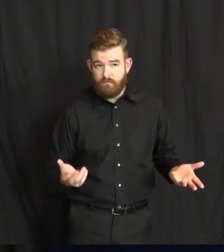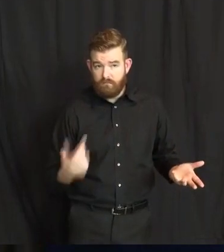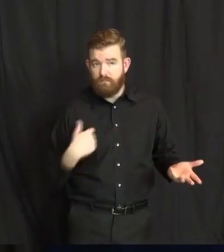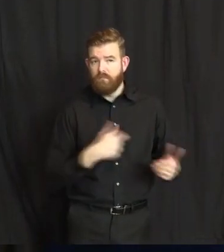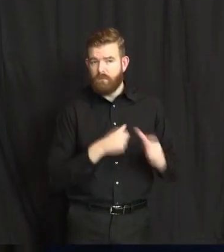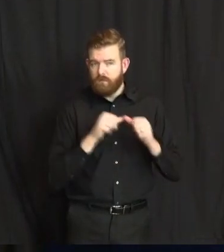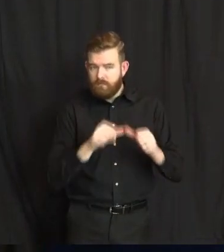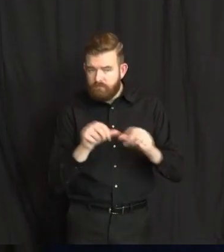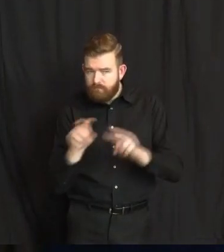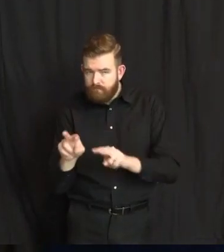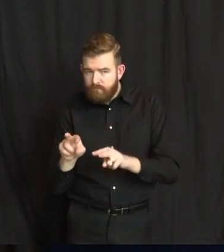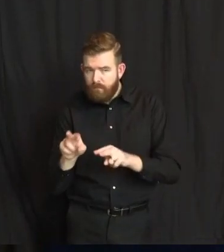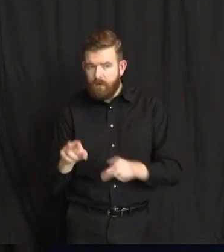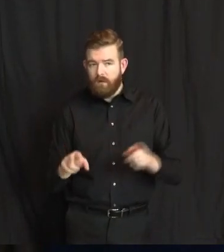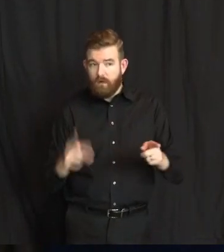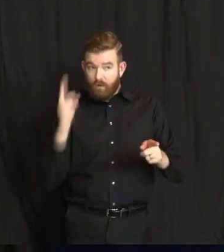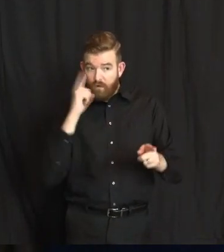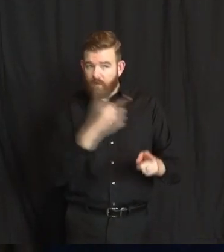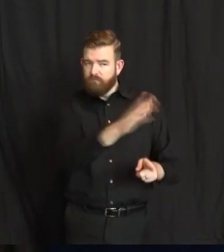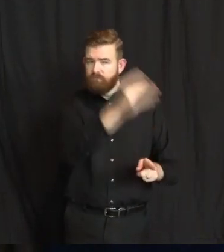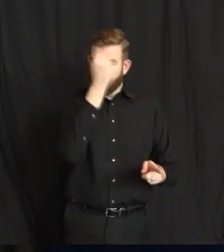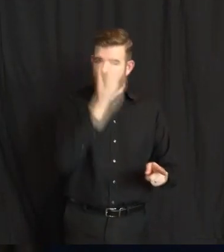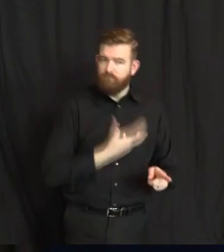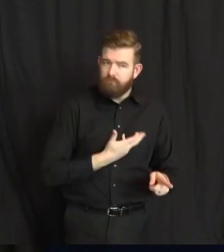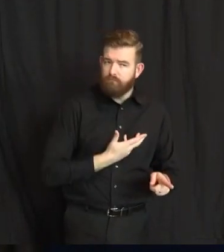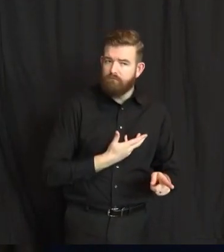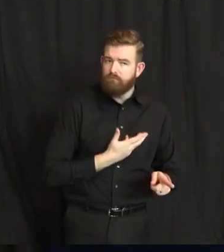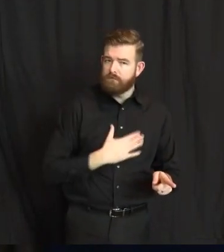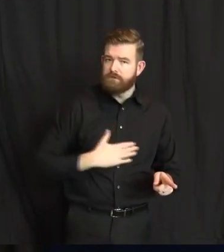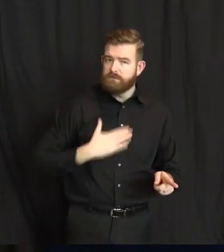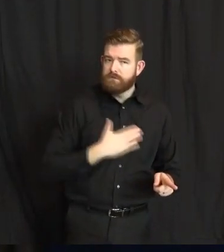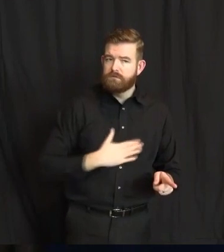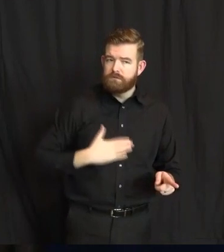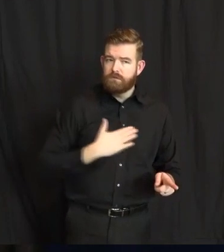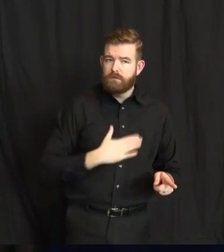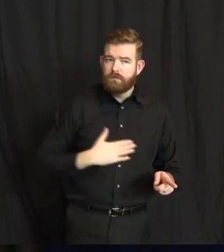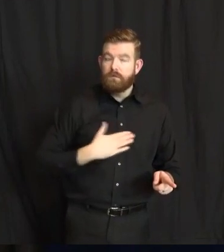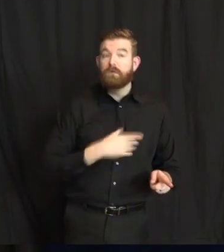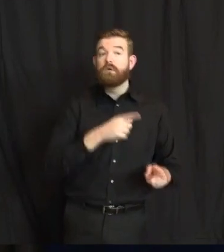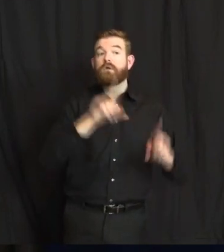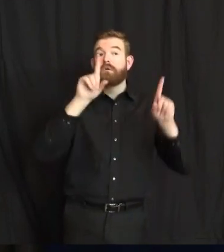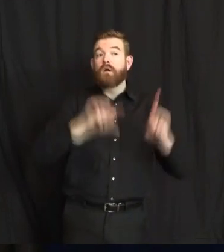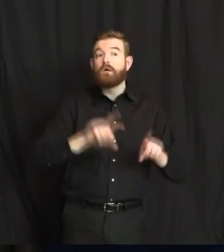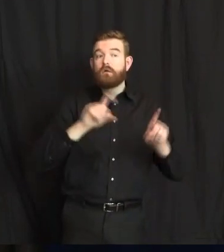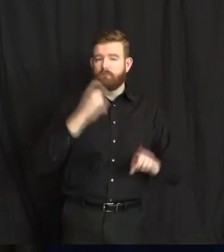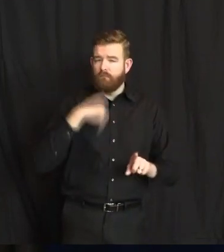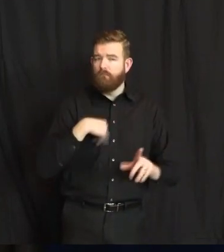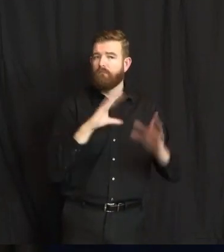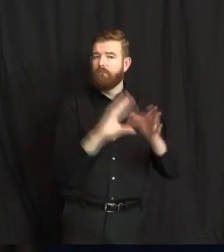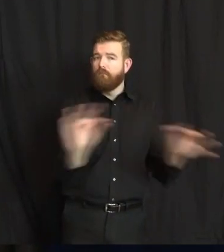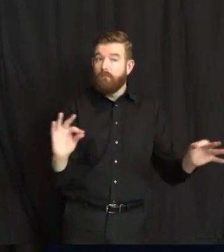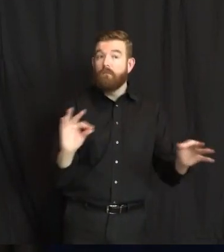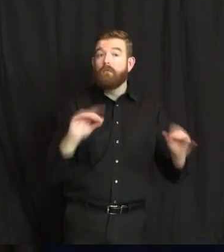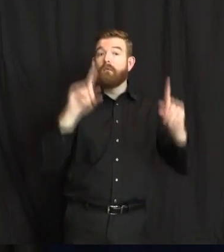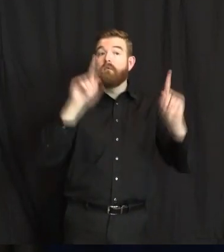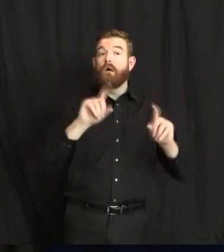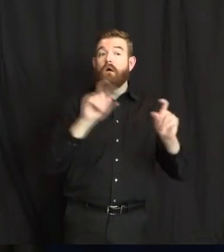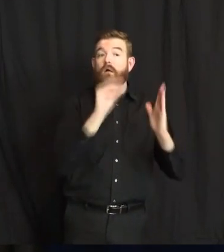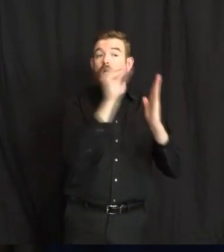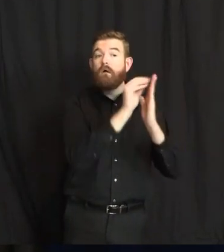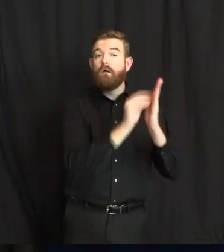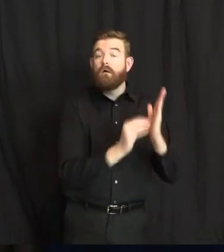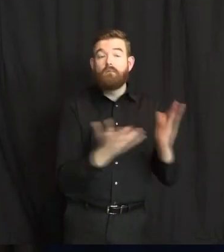things, please let us know. But in terms of testing, again, as I just mentioned, the testing protocol that we have implemented,